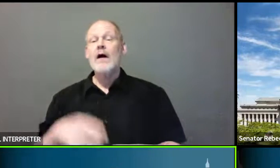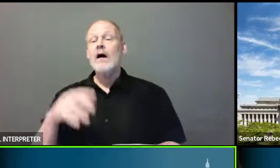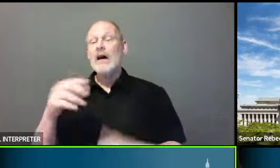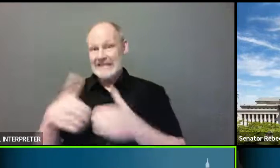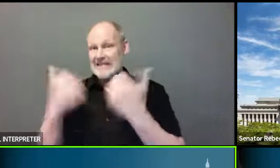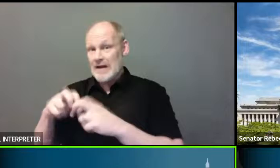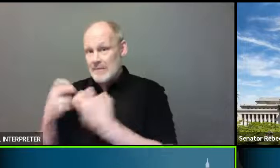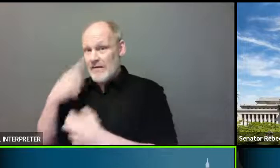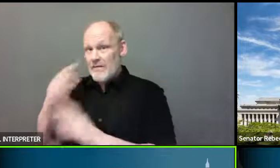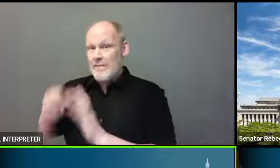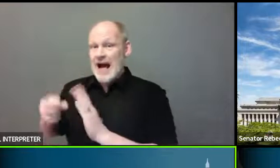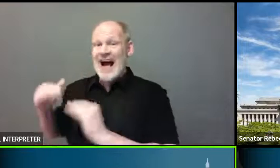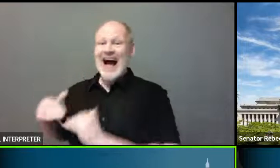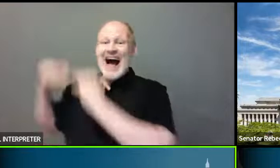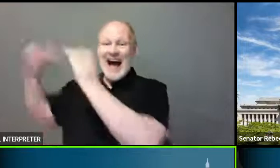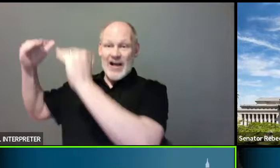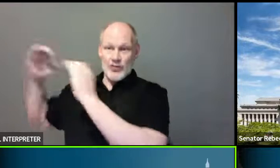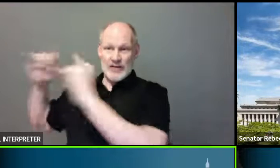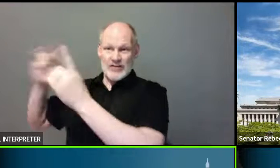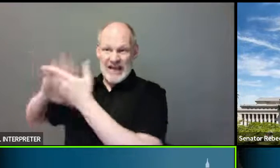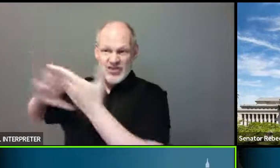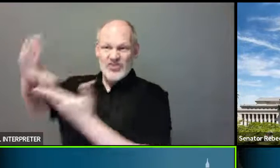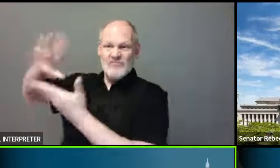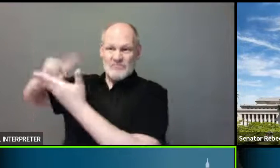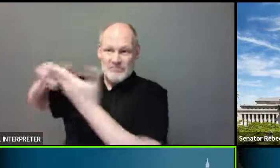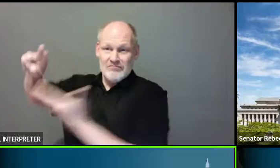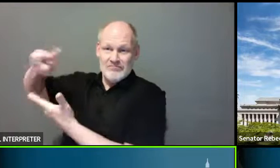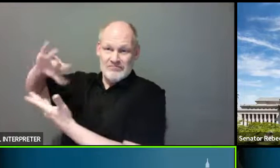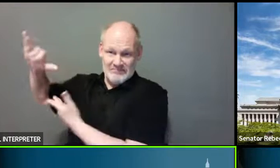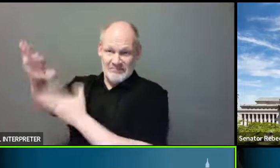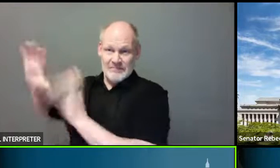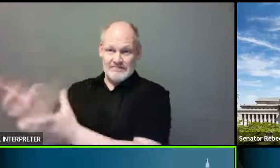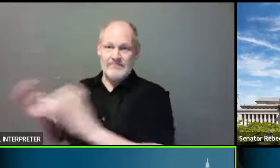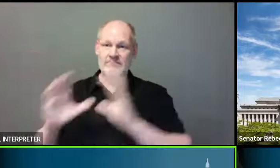all separate. I deal in the K-12 world.